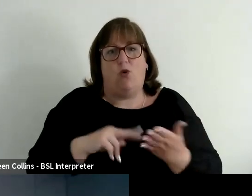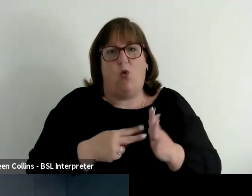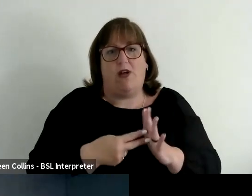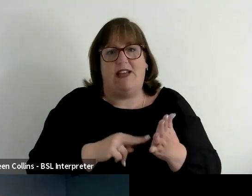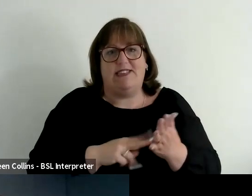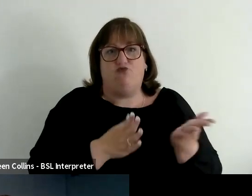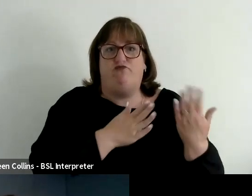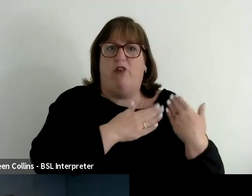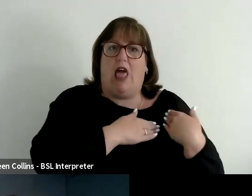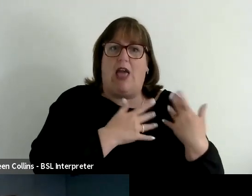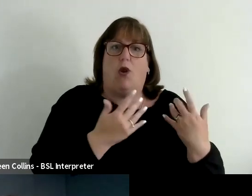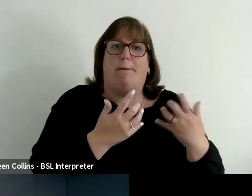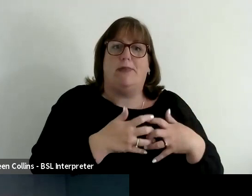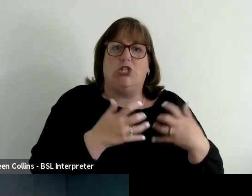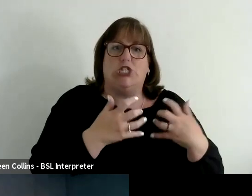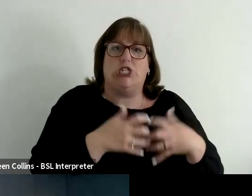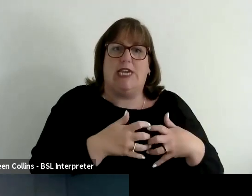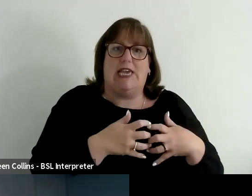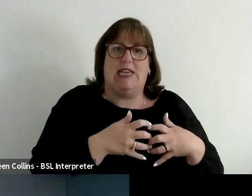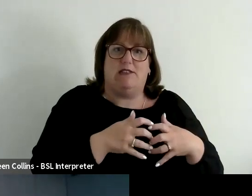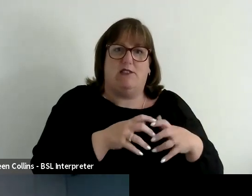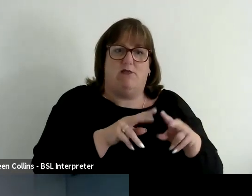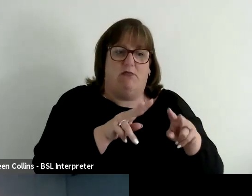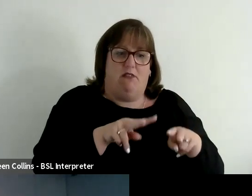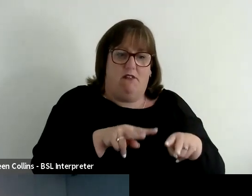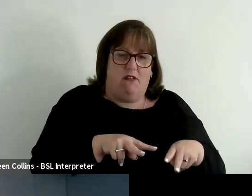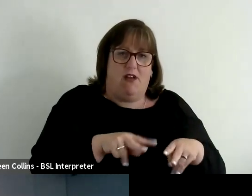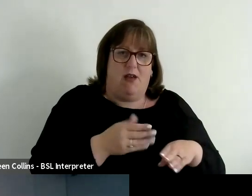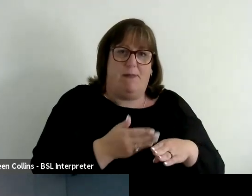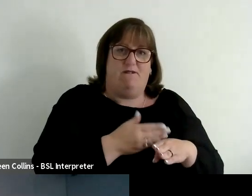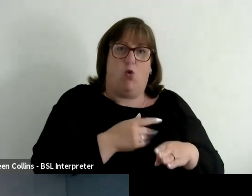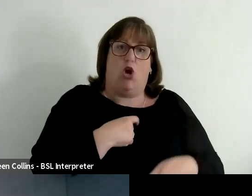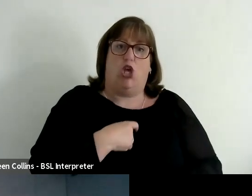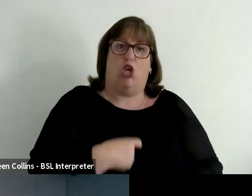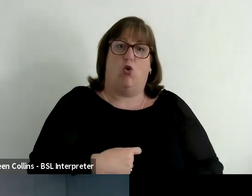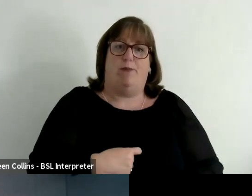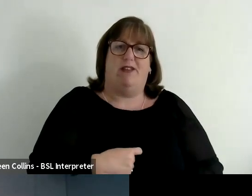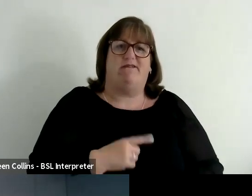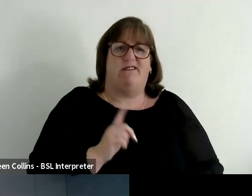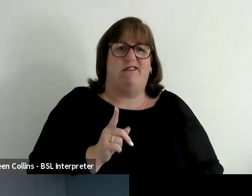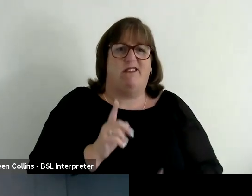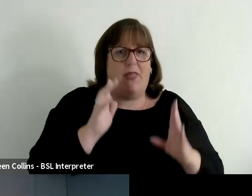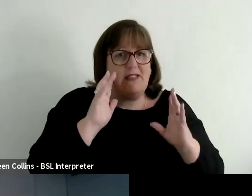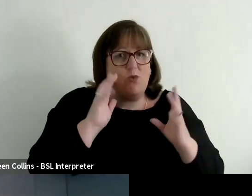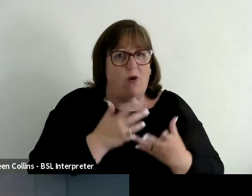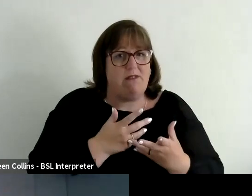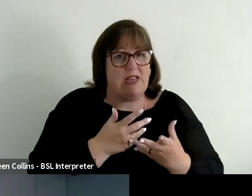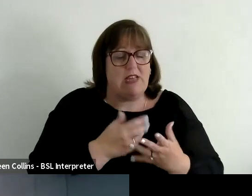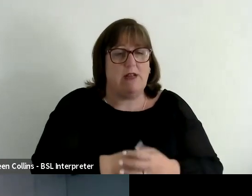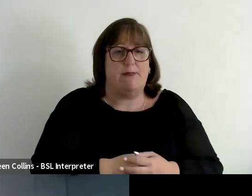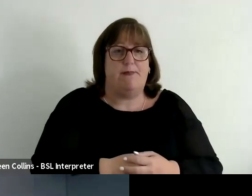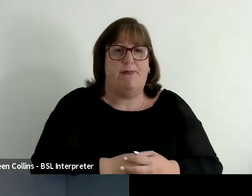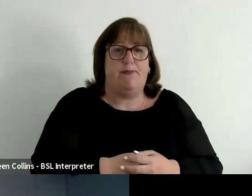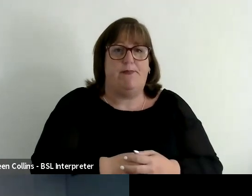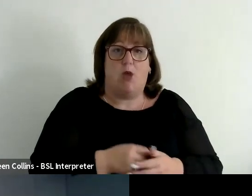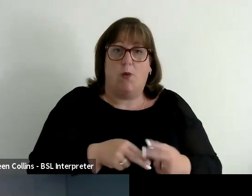a human even sees them, and that's always a bit worrying. So that's good to hear. So if a candidate, you know, really likes the